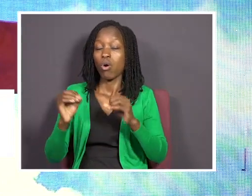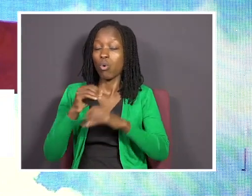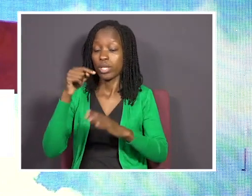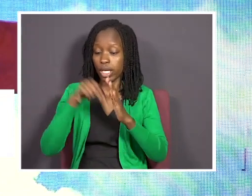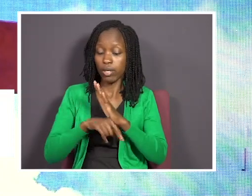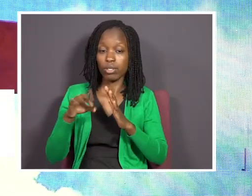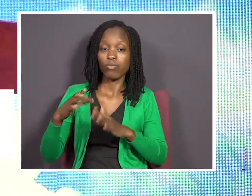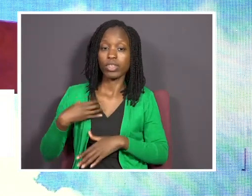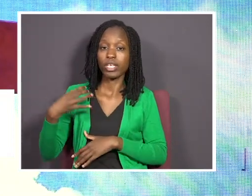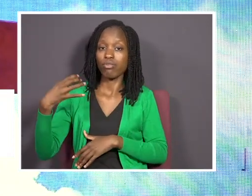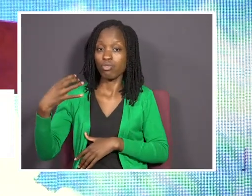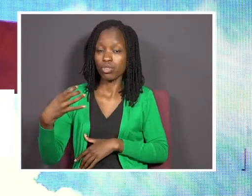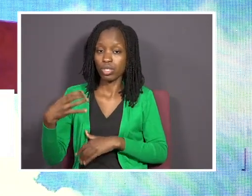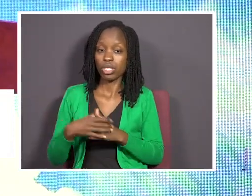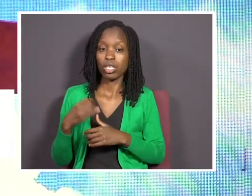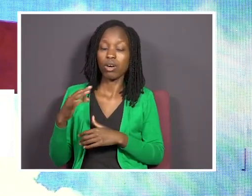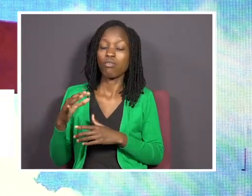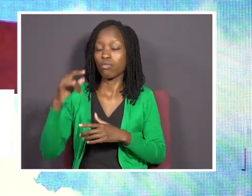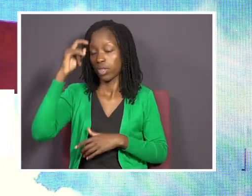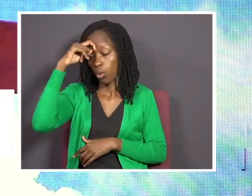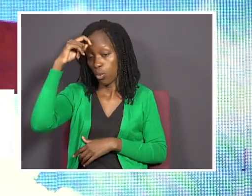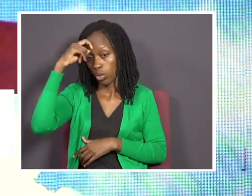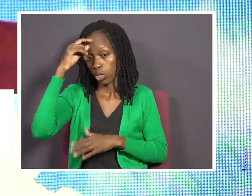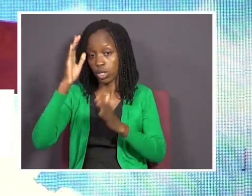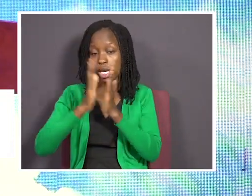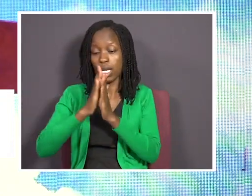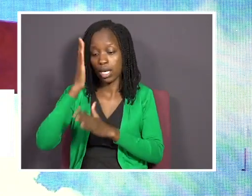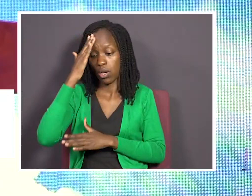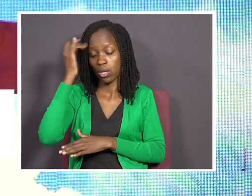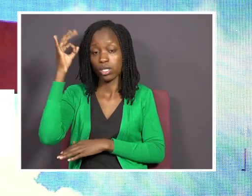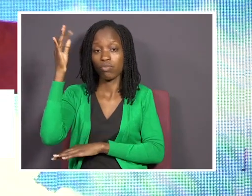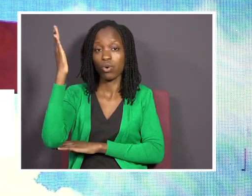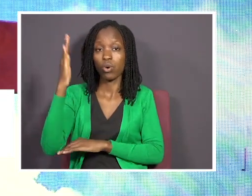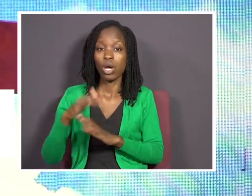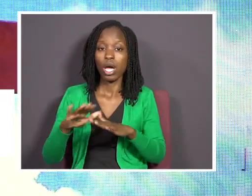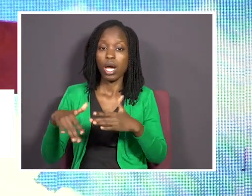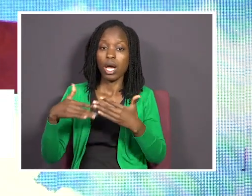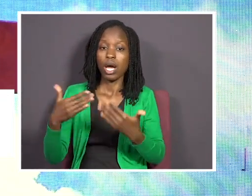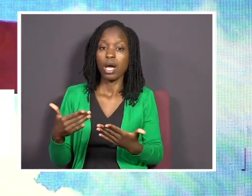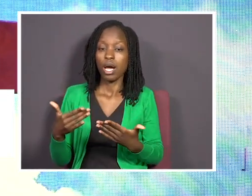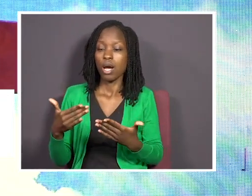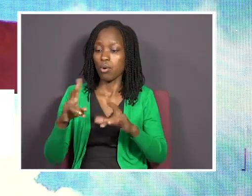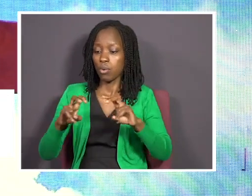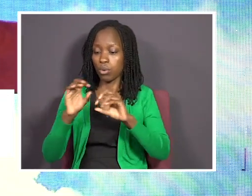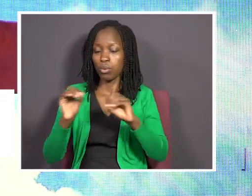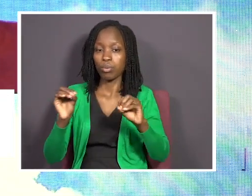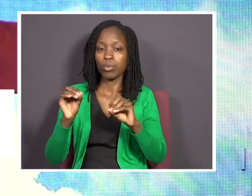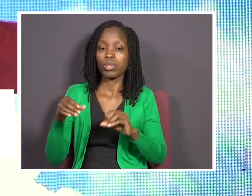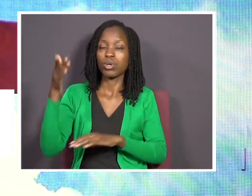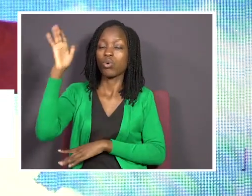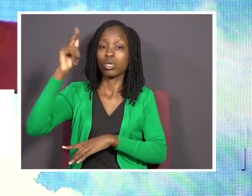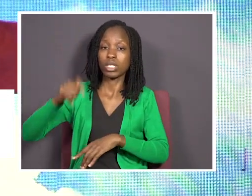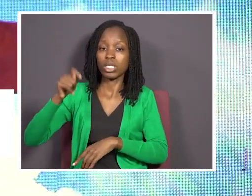"Oh, the depths of the riches of the wisdom and knowledge of God. How unsearchable